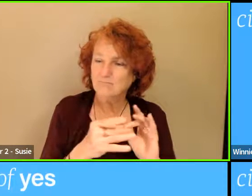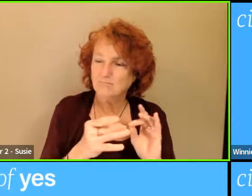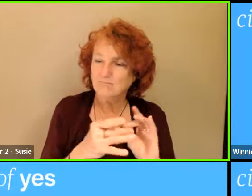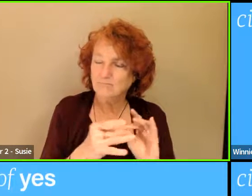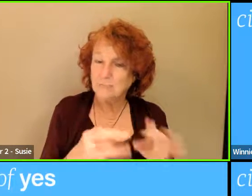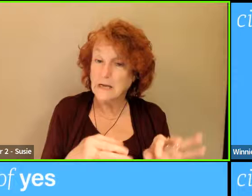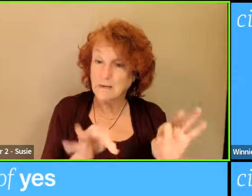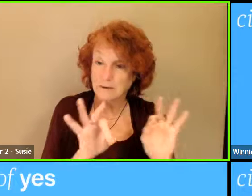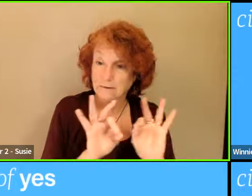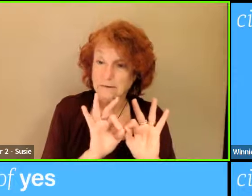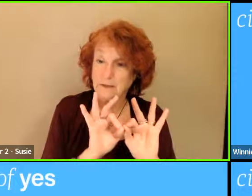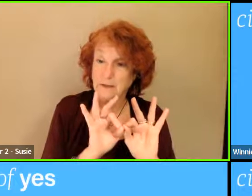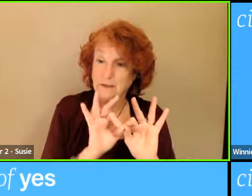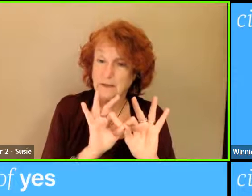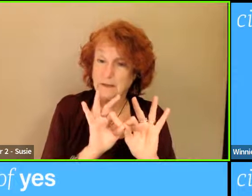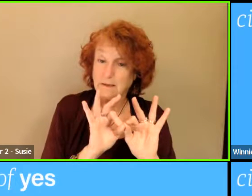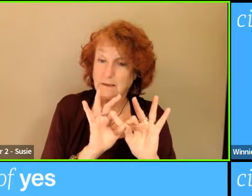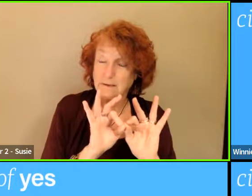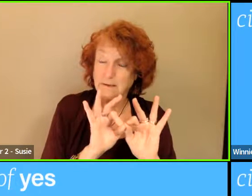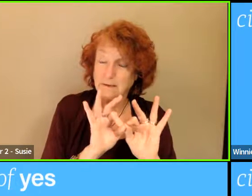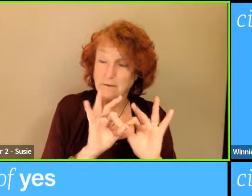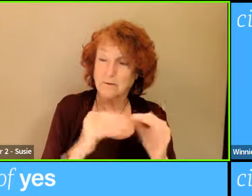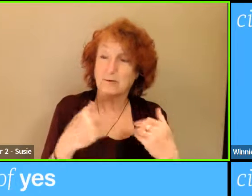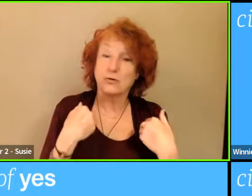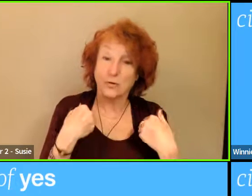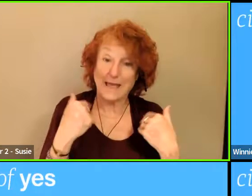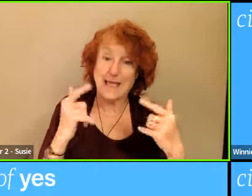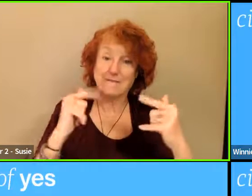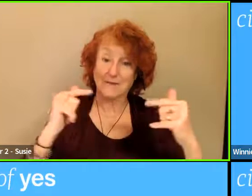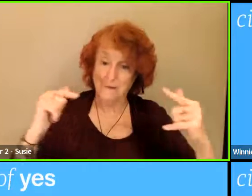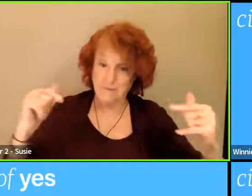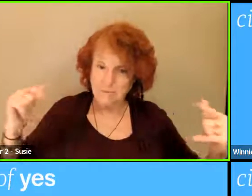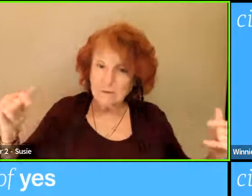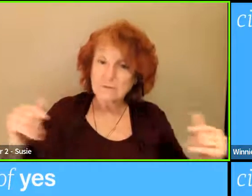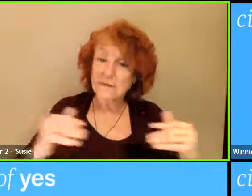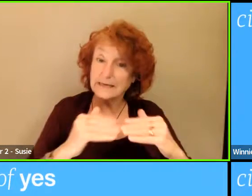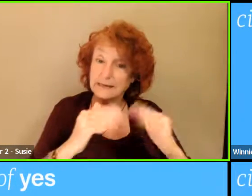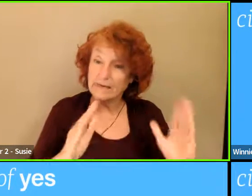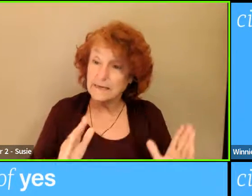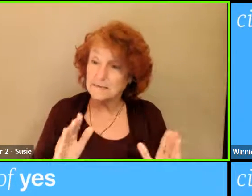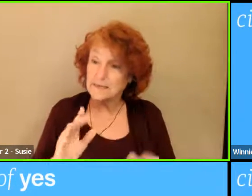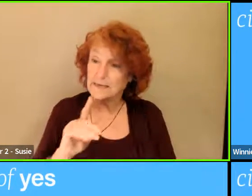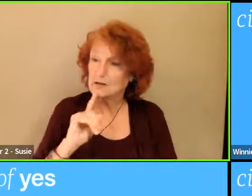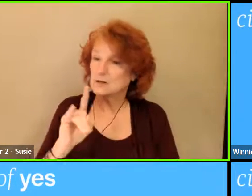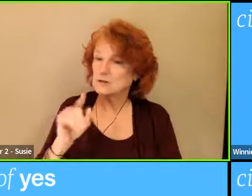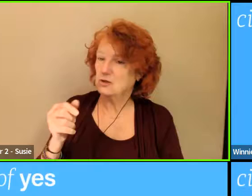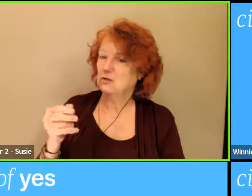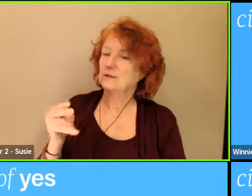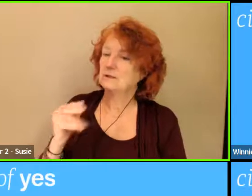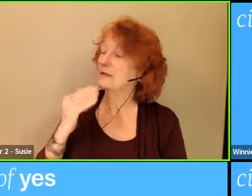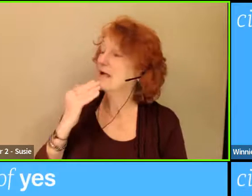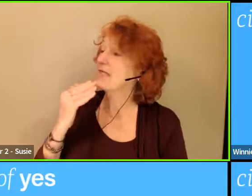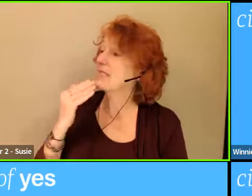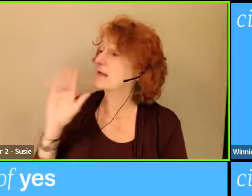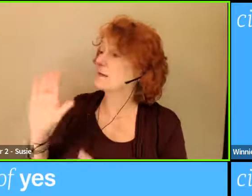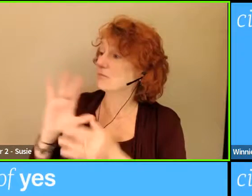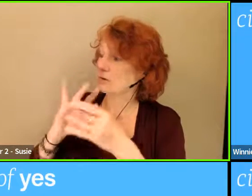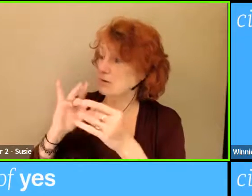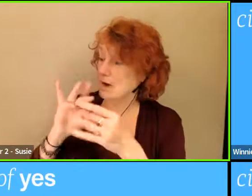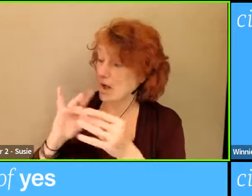important it is for us to have a diversity of housing. Sure. Definitely. Thanks for those comments and